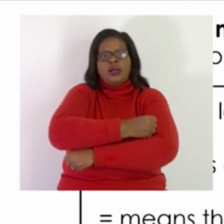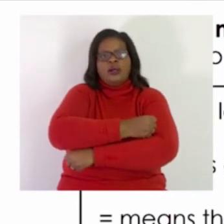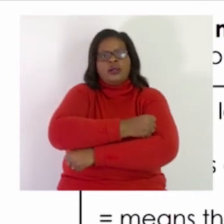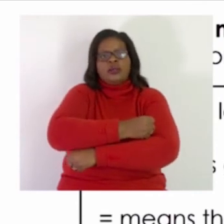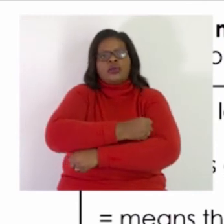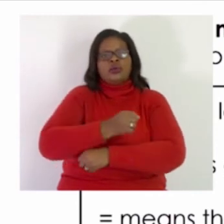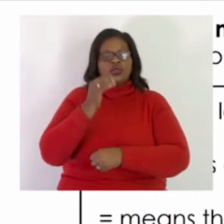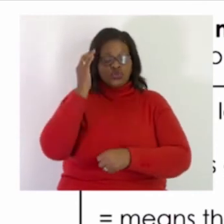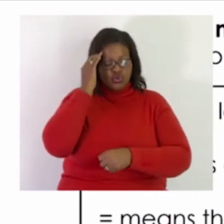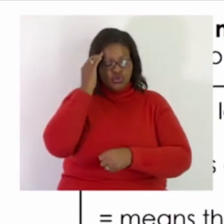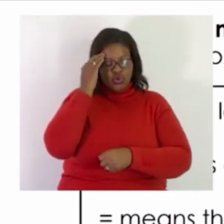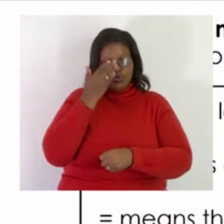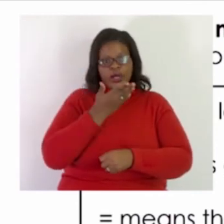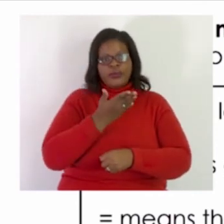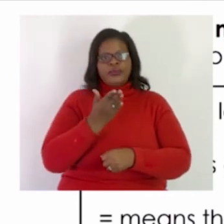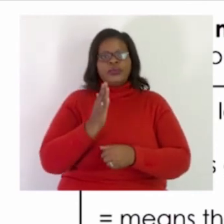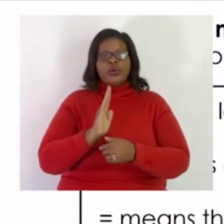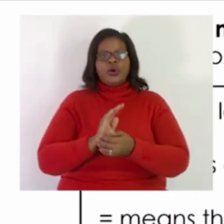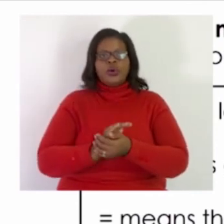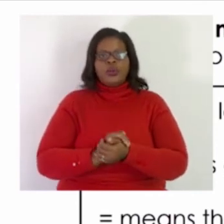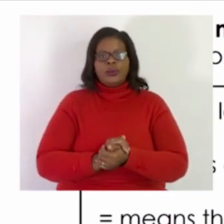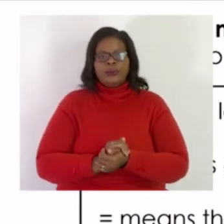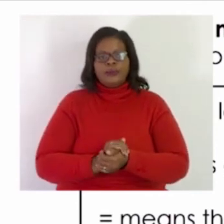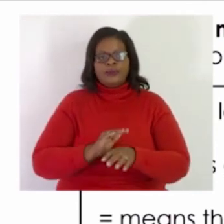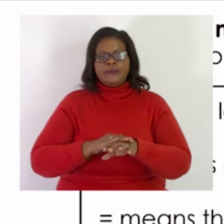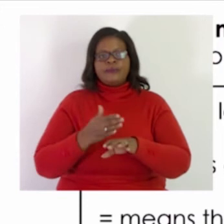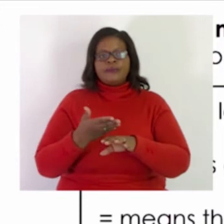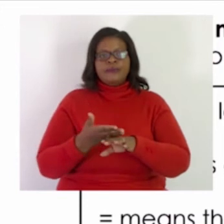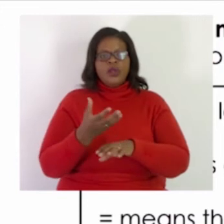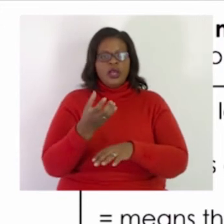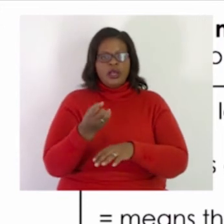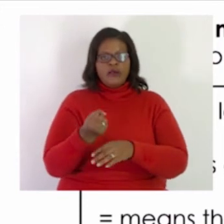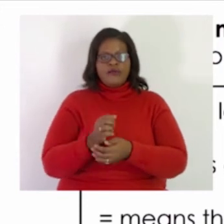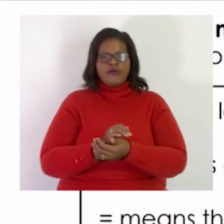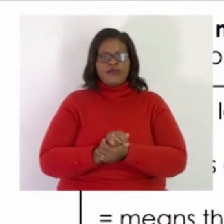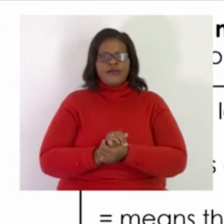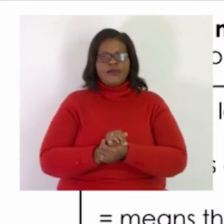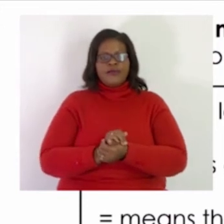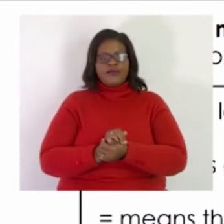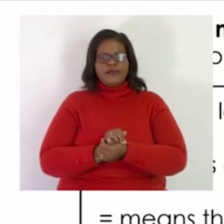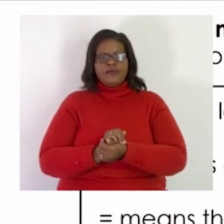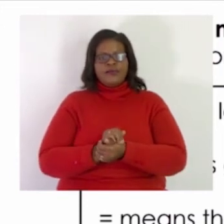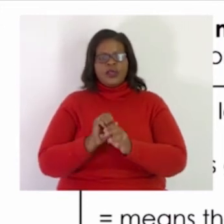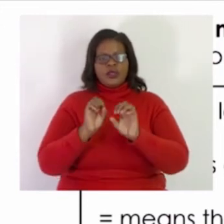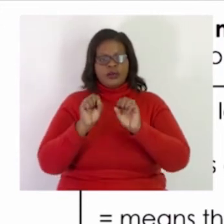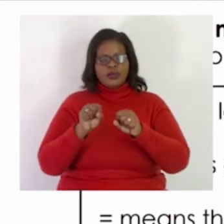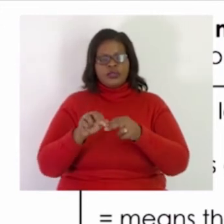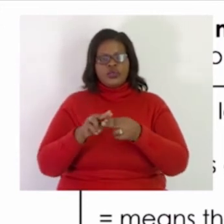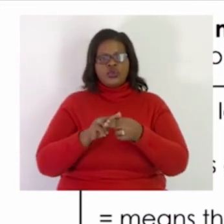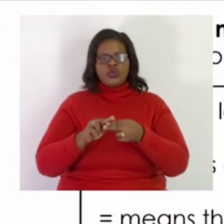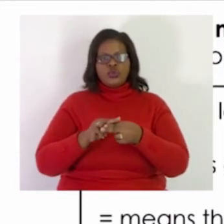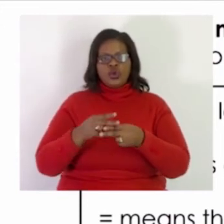most of you learners. Then there's an example below, which we need to use the signs